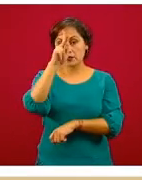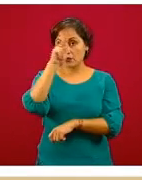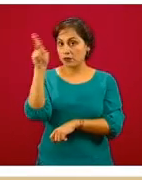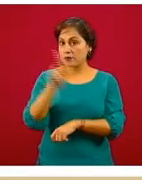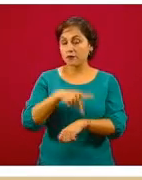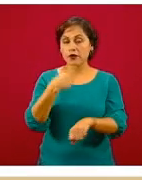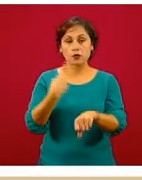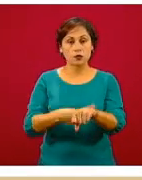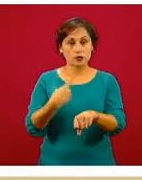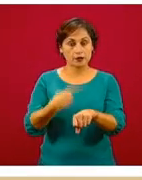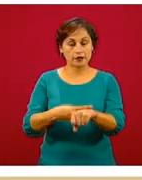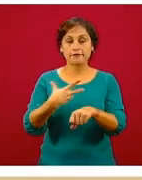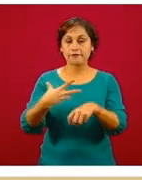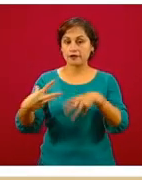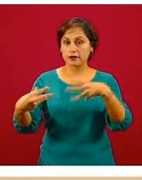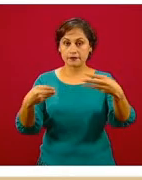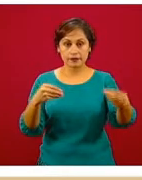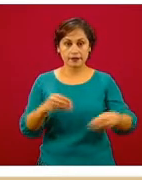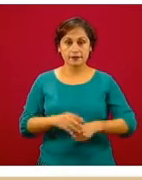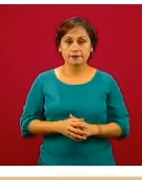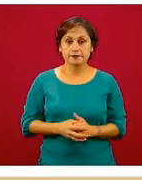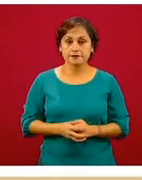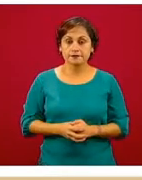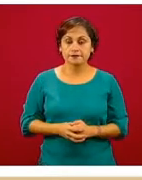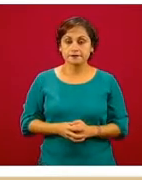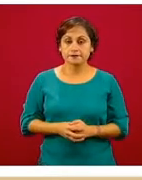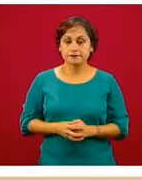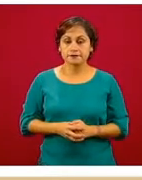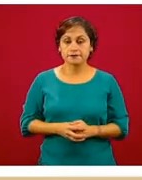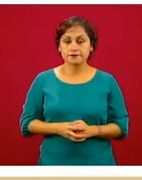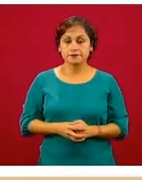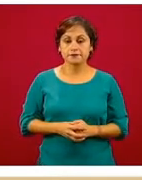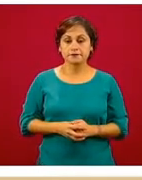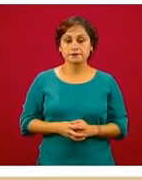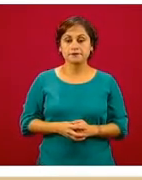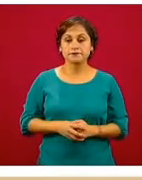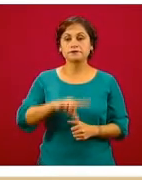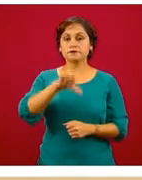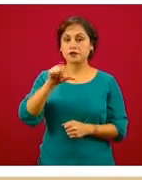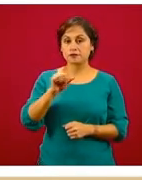state of Mexico are those areas that have had the highest number of cases.